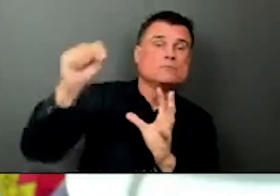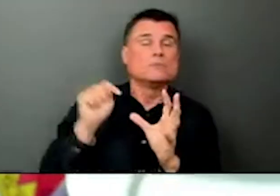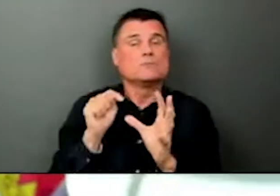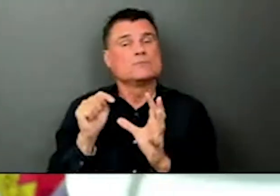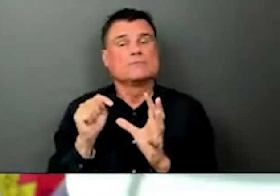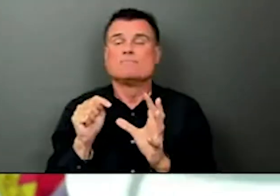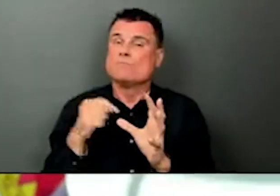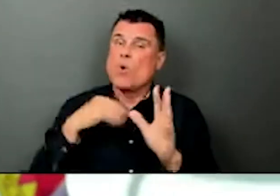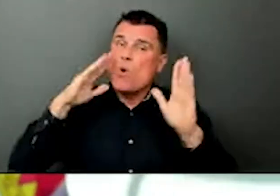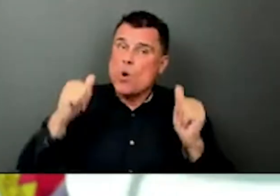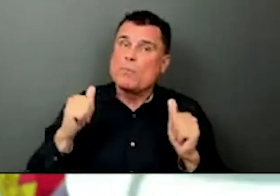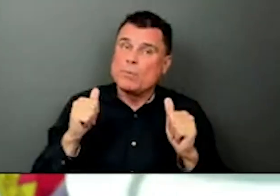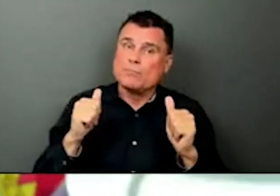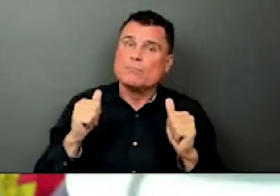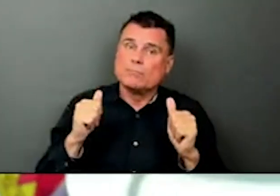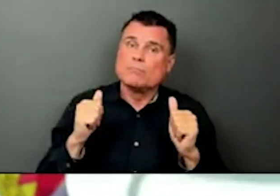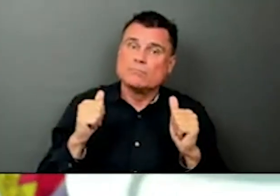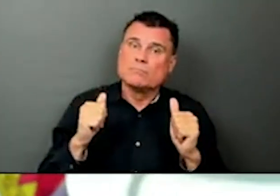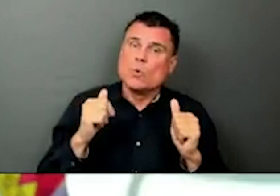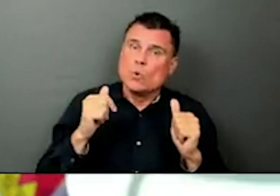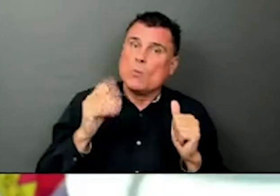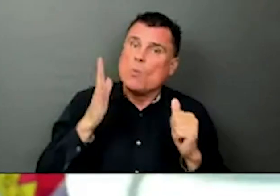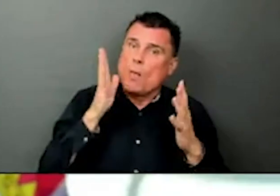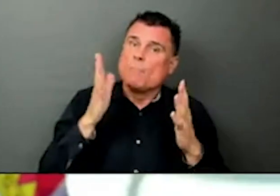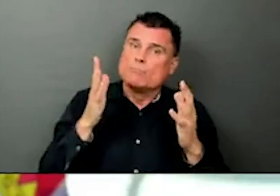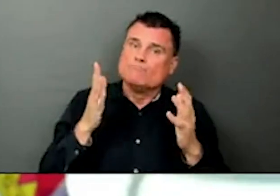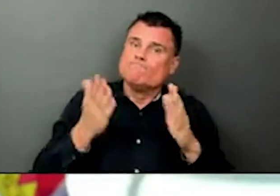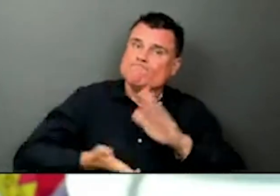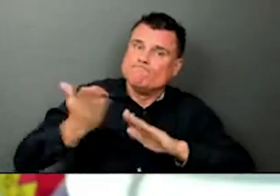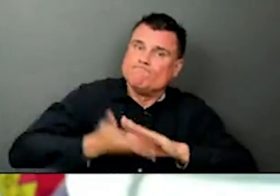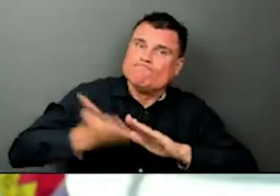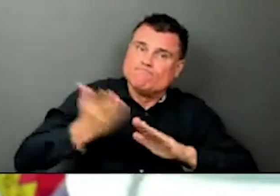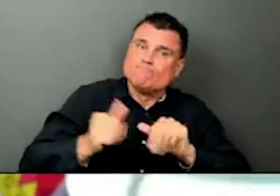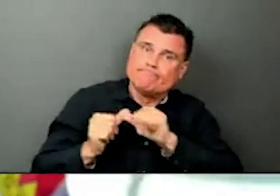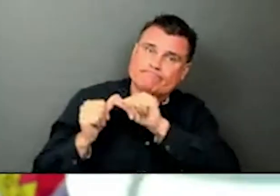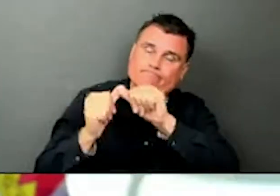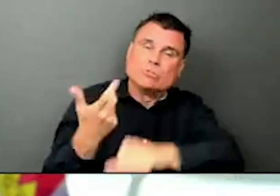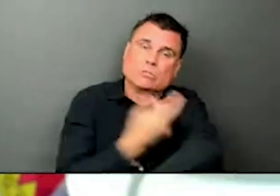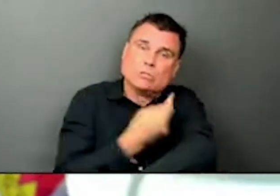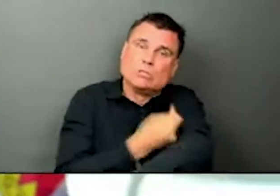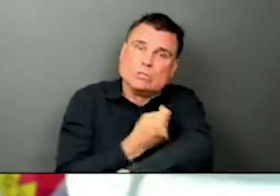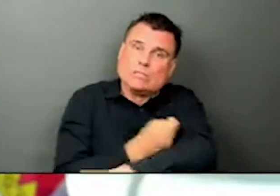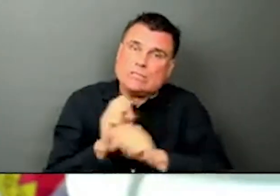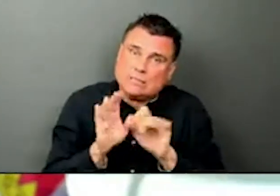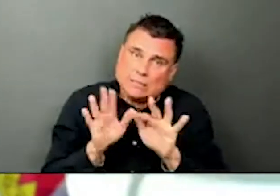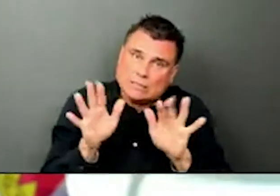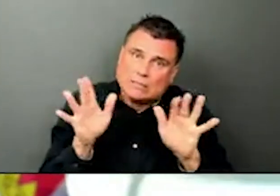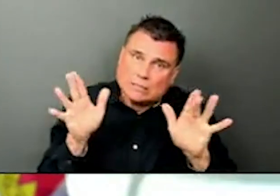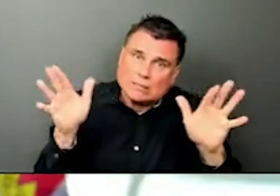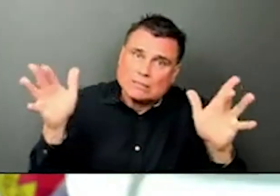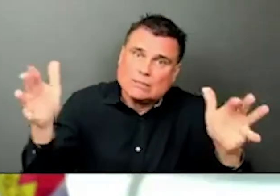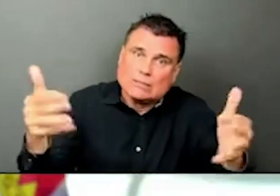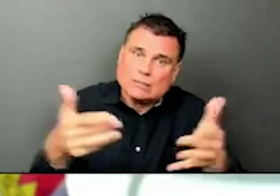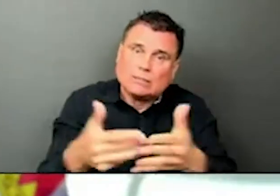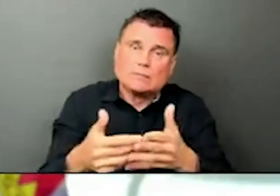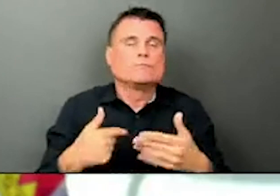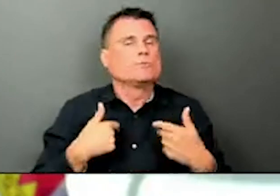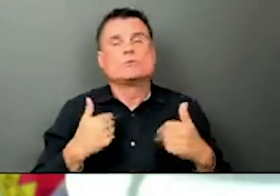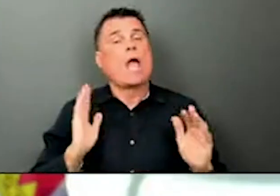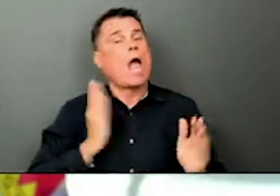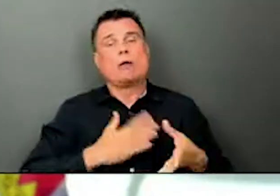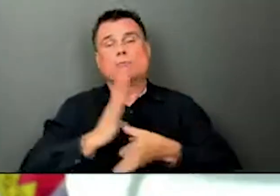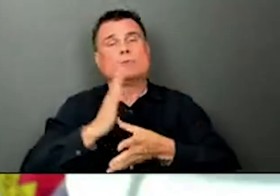parts of the world on us, the single most important thing we can do and the single most effective thing we can do